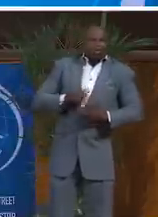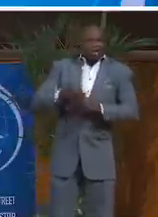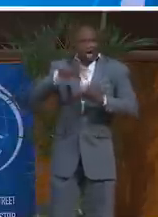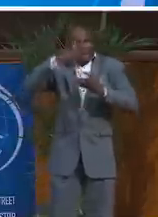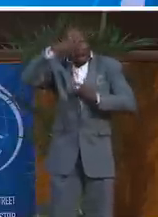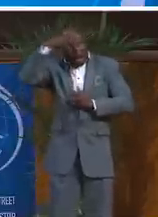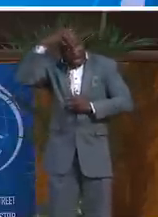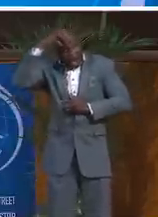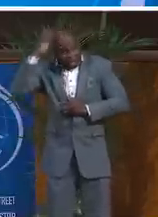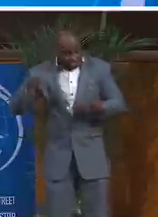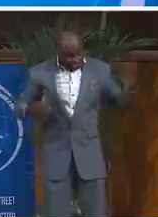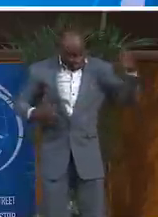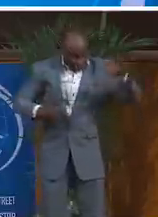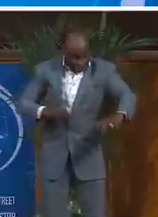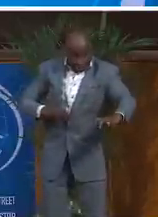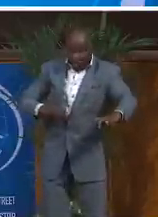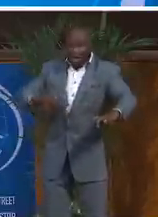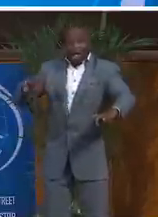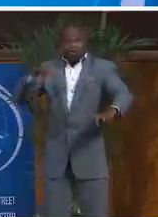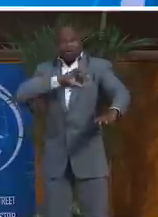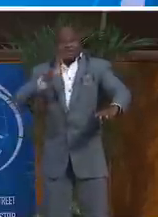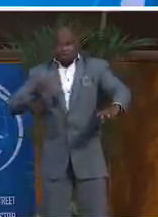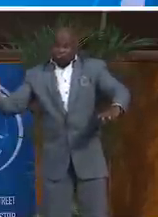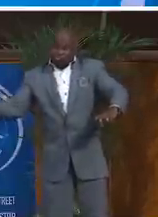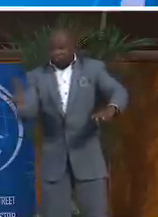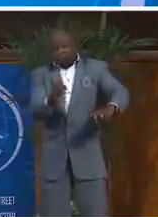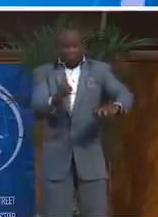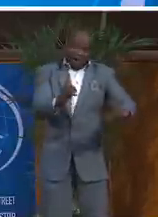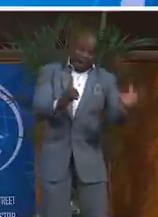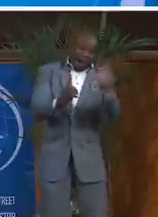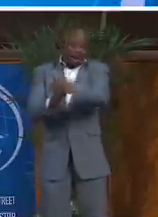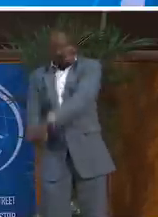by lions. These Christians